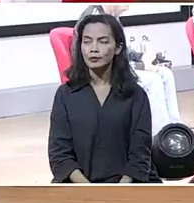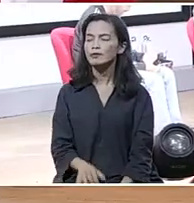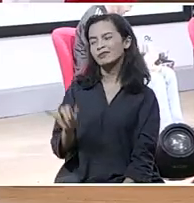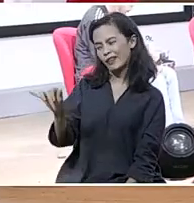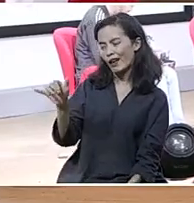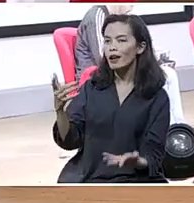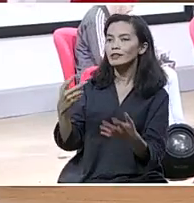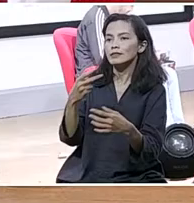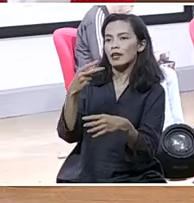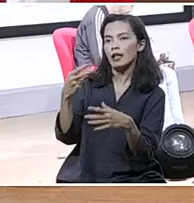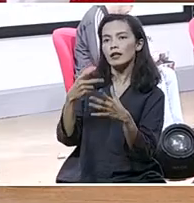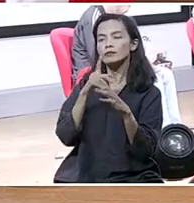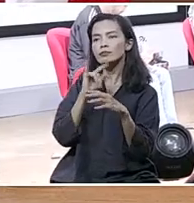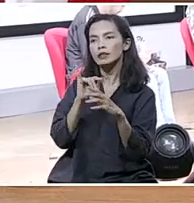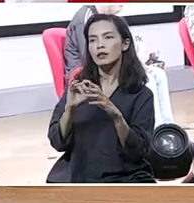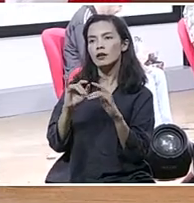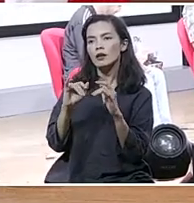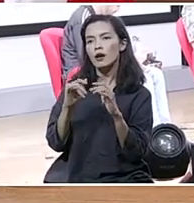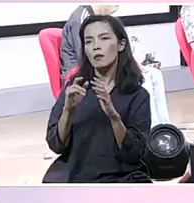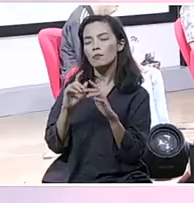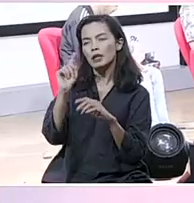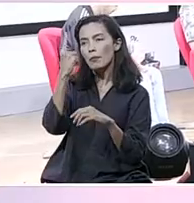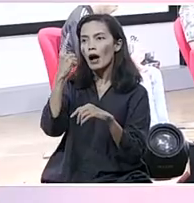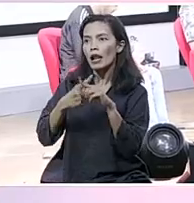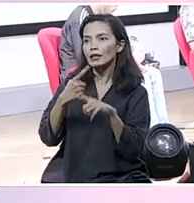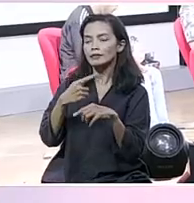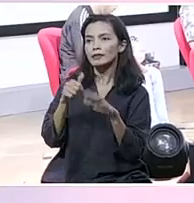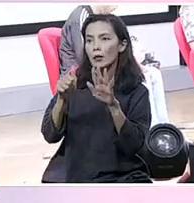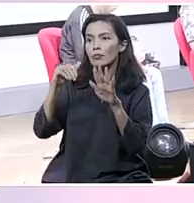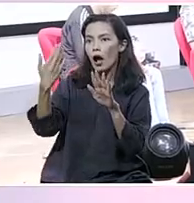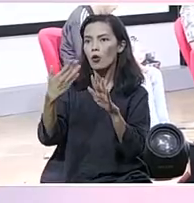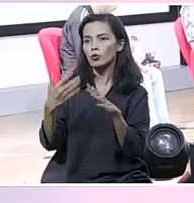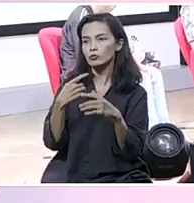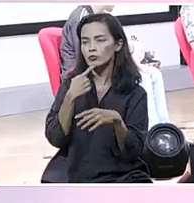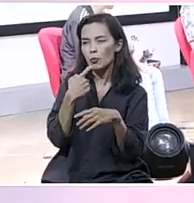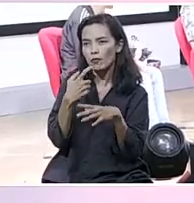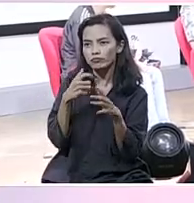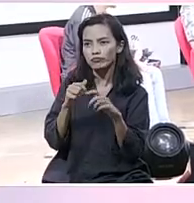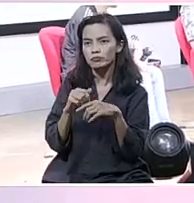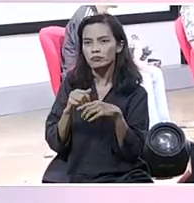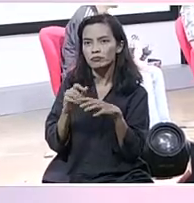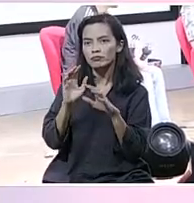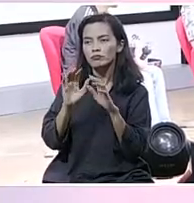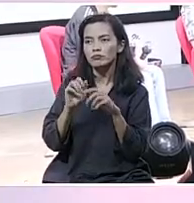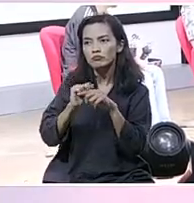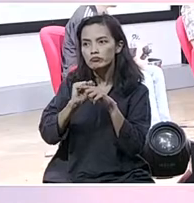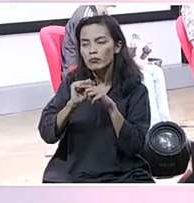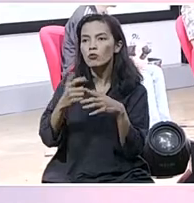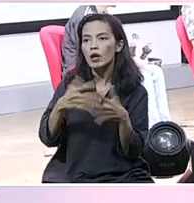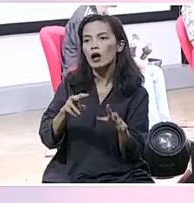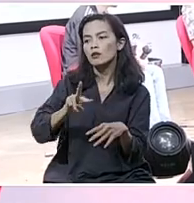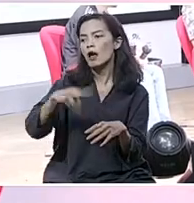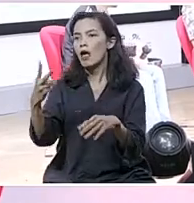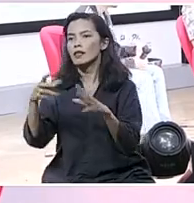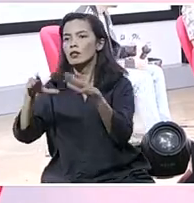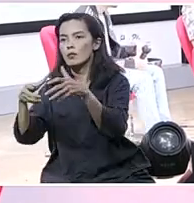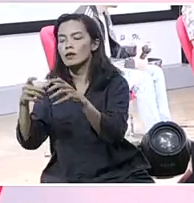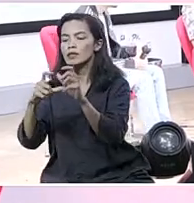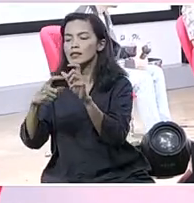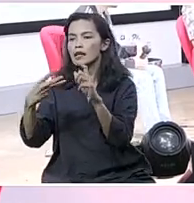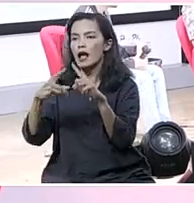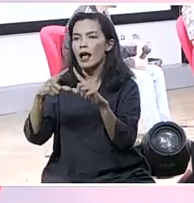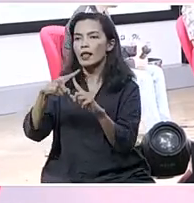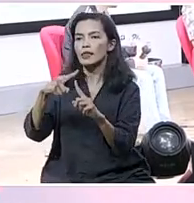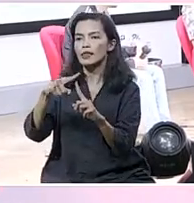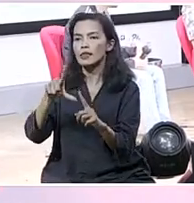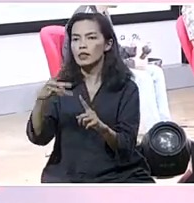So I played for the Mystics for 6 years. And then I was traded to the Seattle Storm. And I played there for